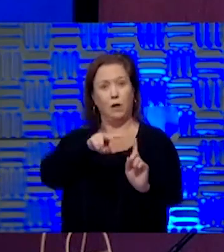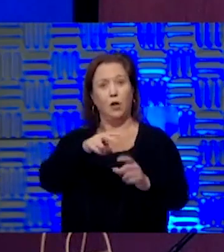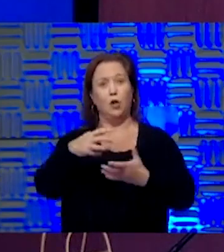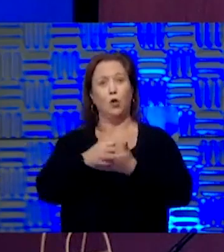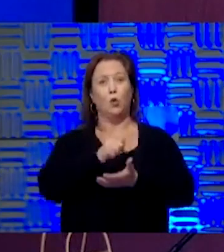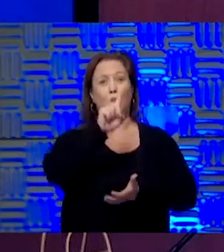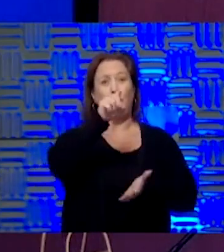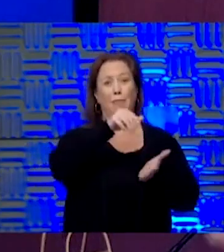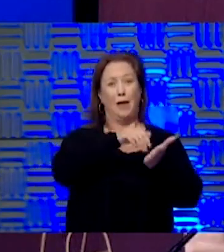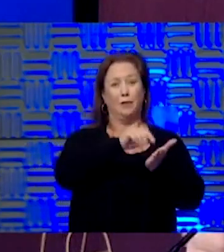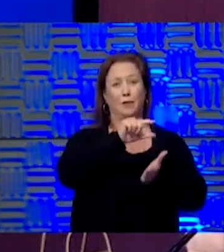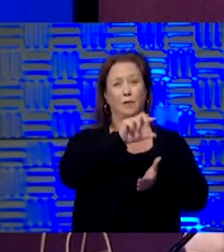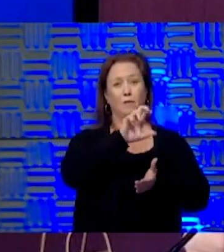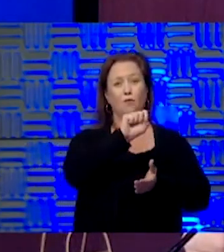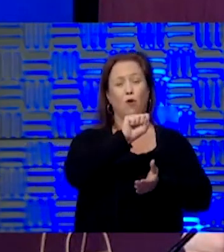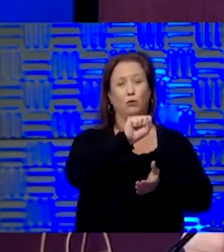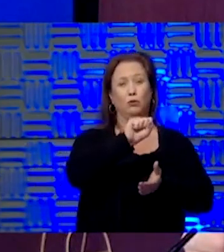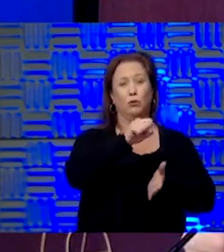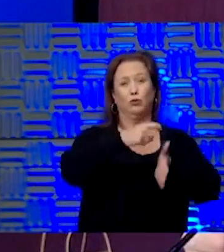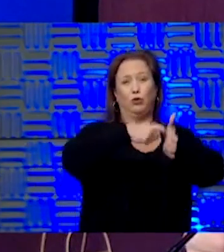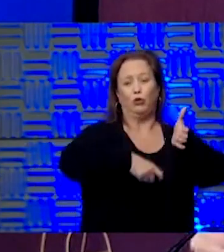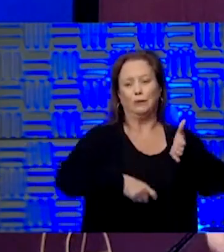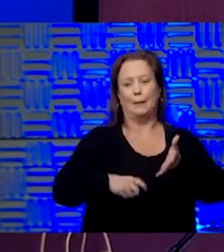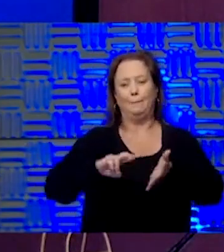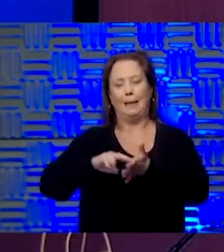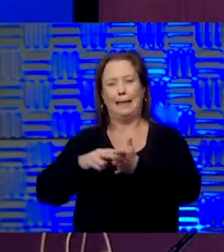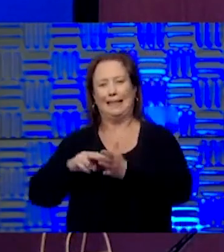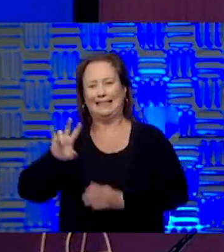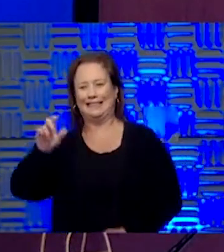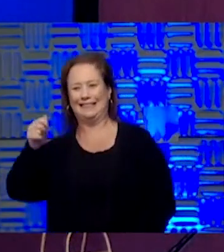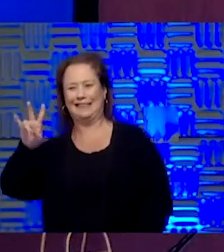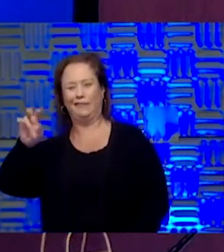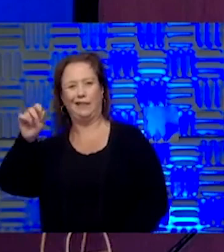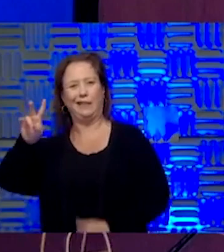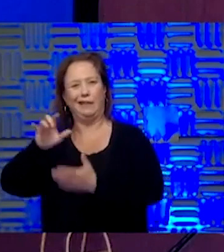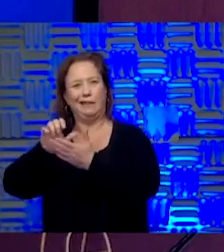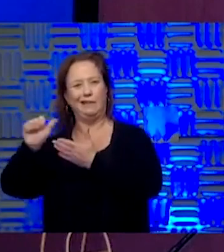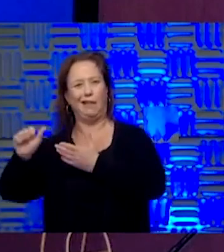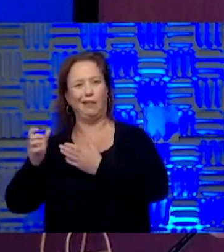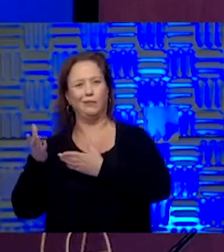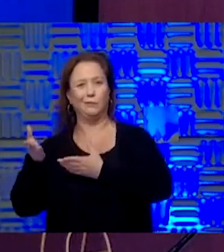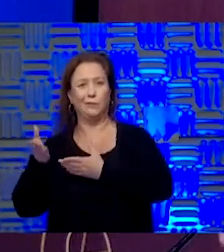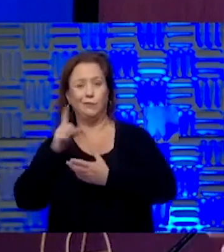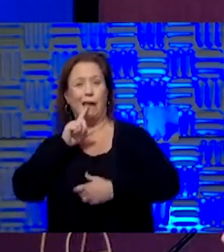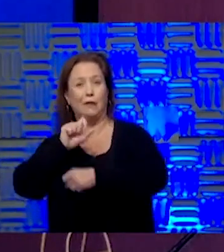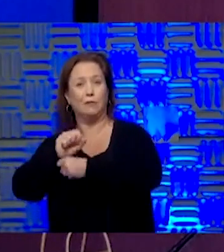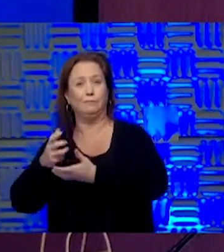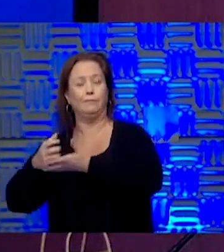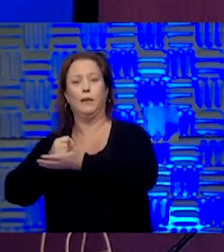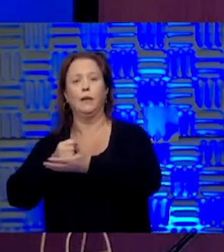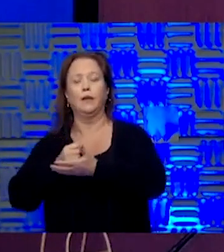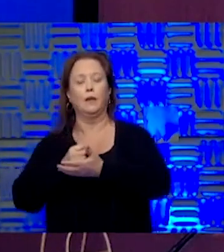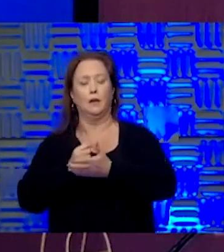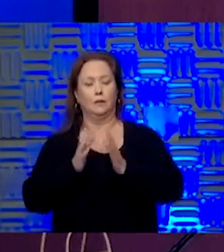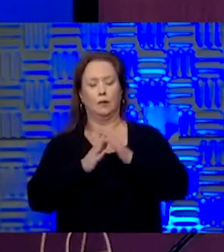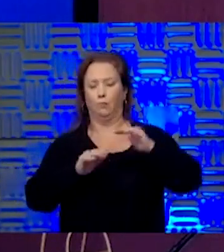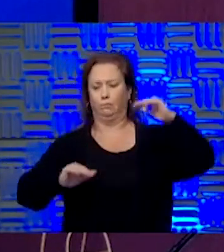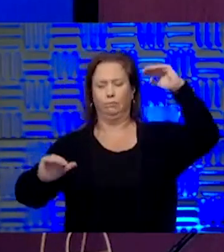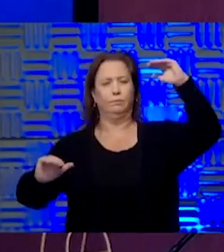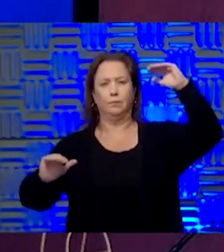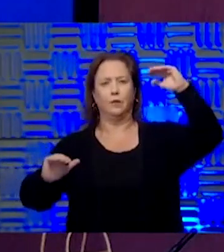$1,000 of gross charge, you're going to have $17 to the bottom line. So given that framework, we can't stand a big